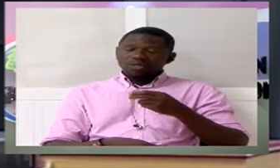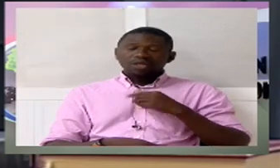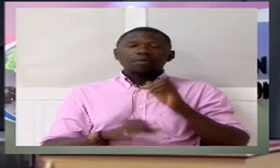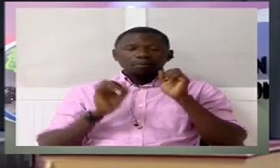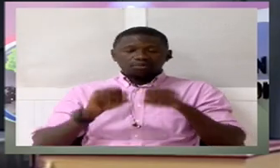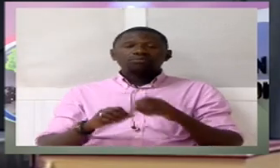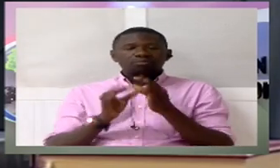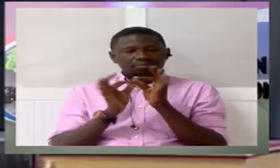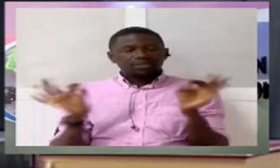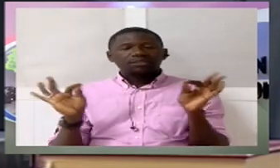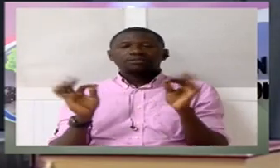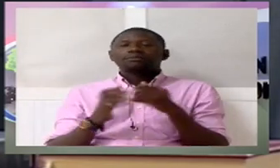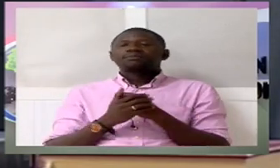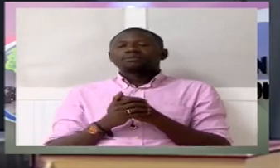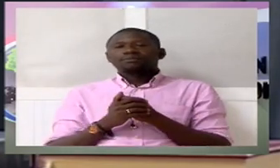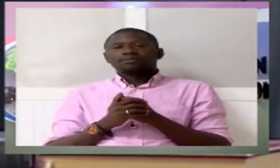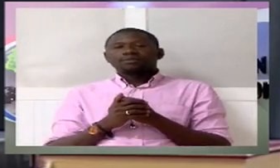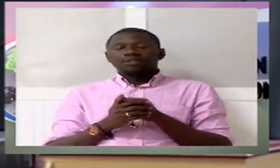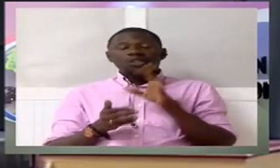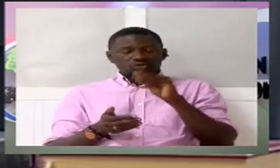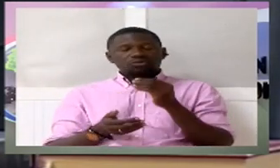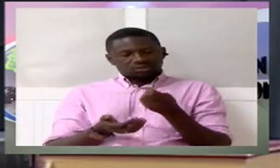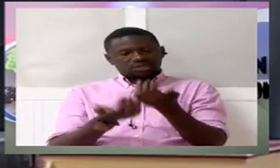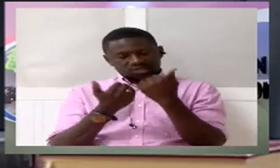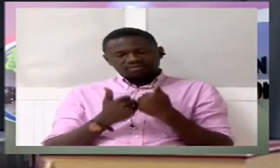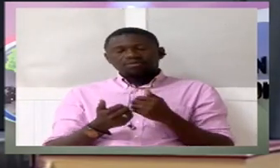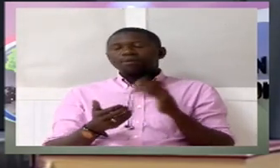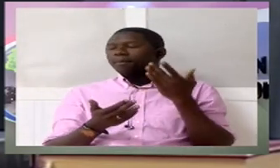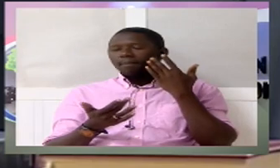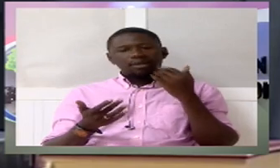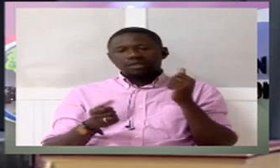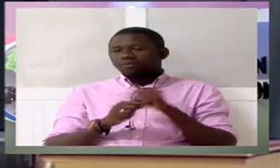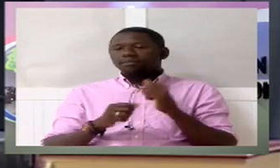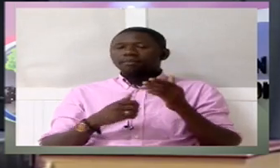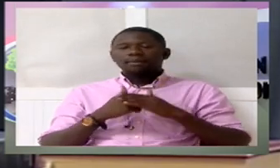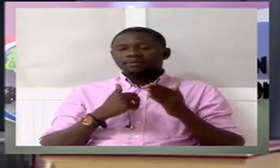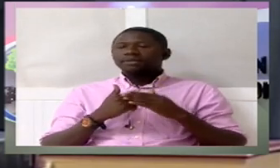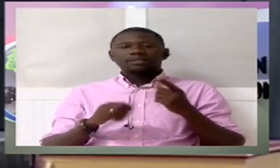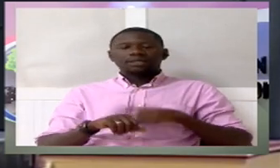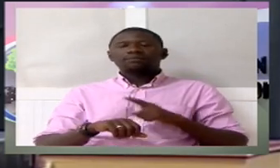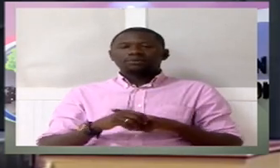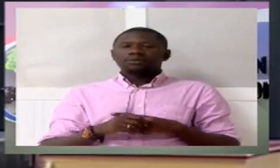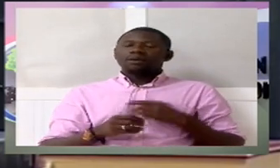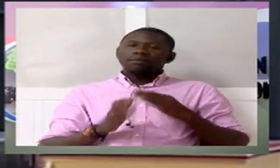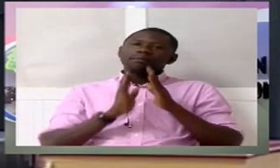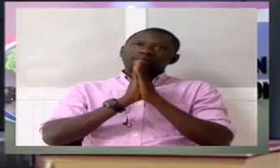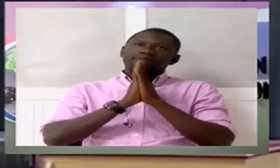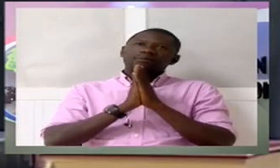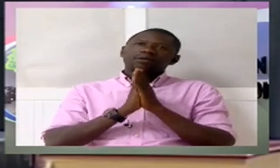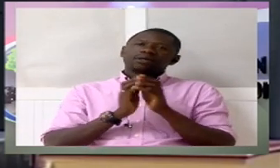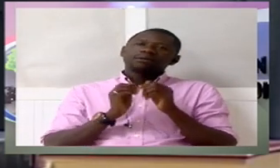them. Aka wokele sinya jama. She did that on several occasions. I'm praying for her.